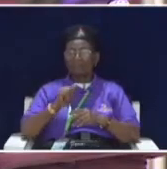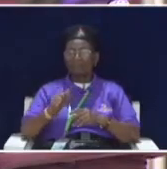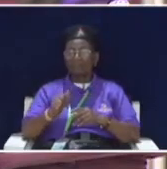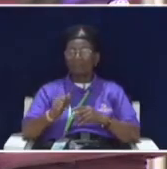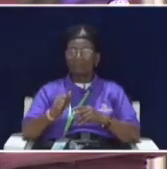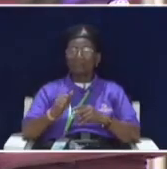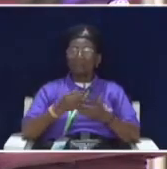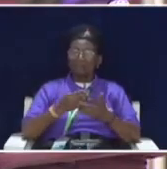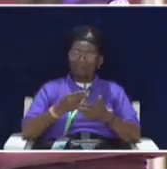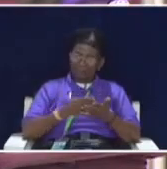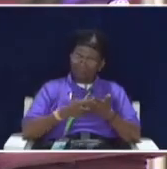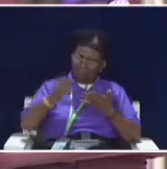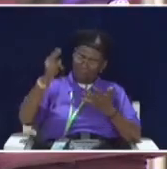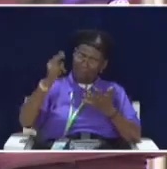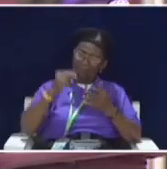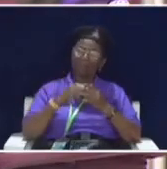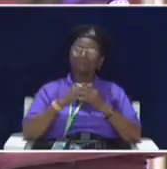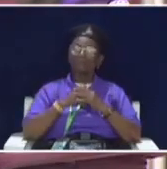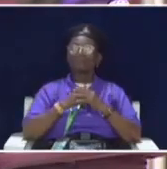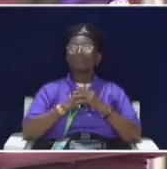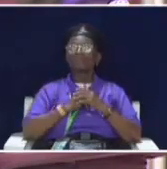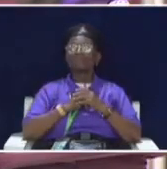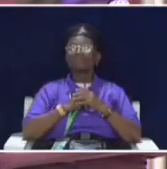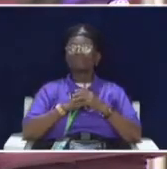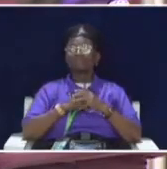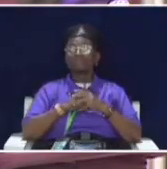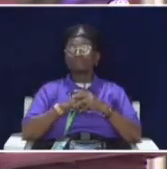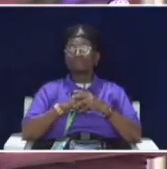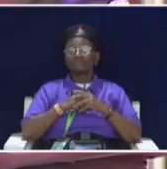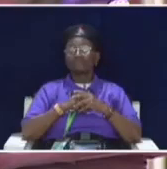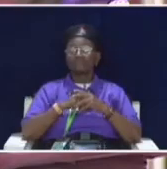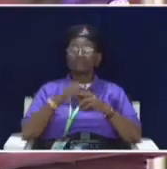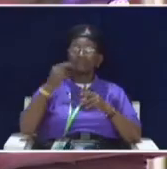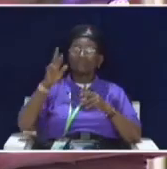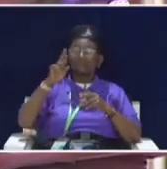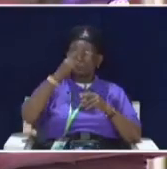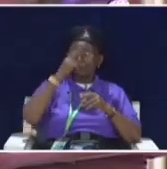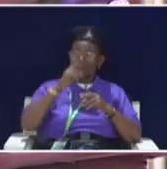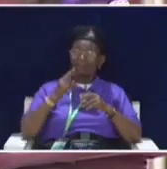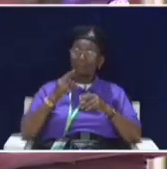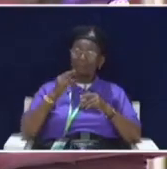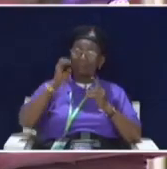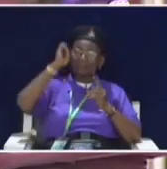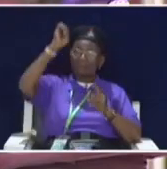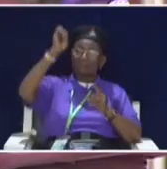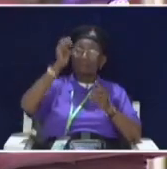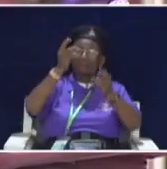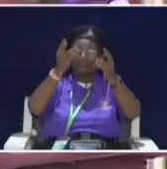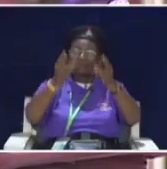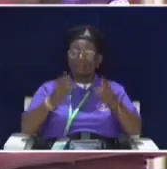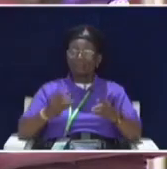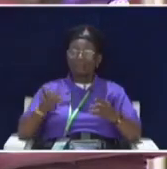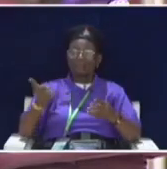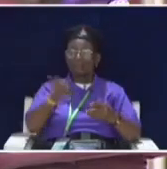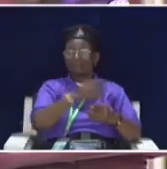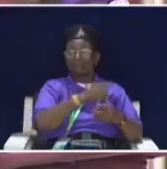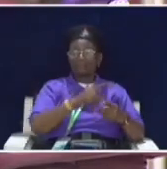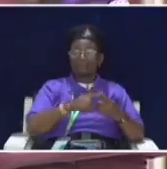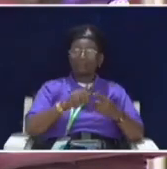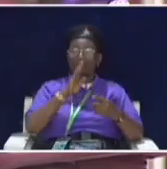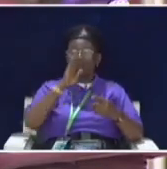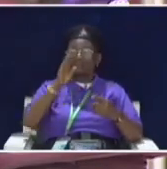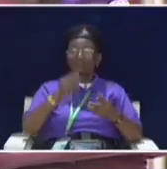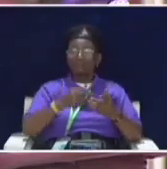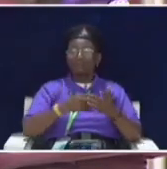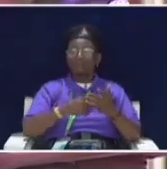am holy. Nítorí mo jẹ́ mímọ́. The reason he wants you to be holy. Ìdí tó fi